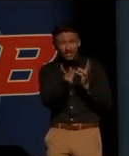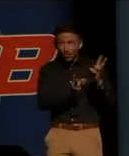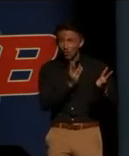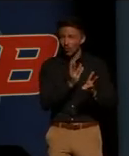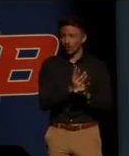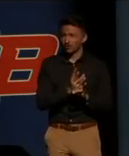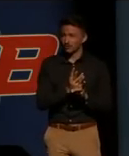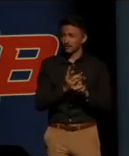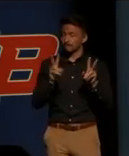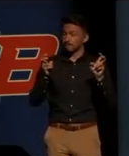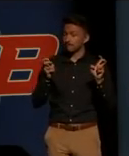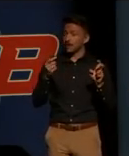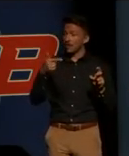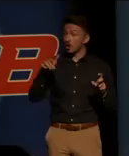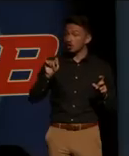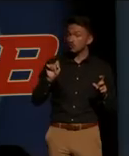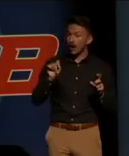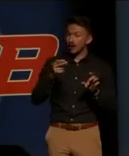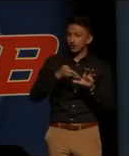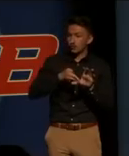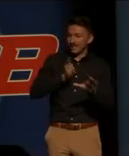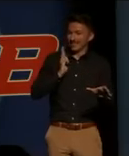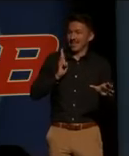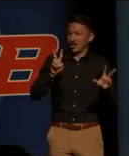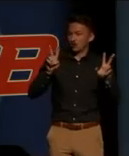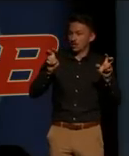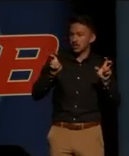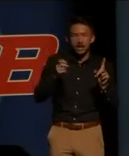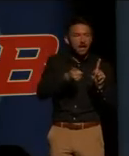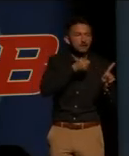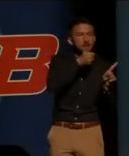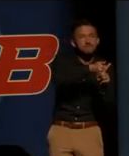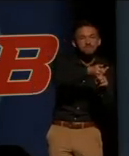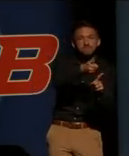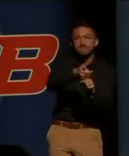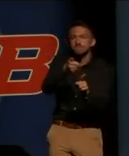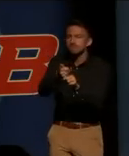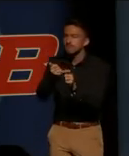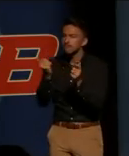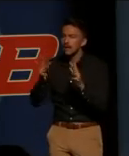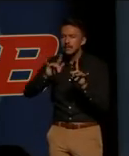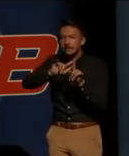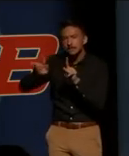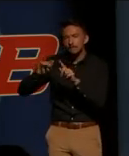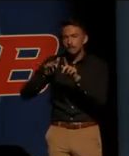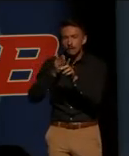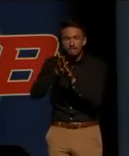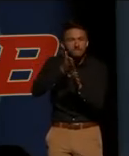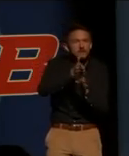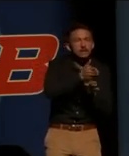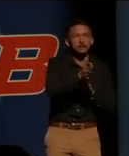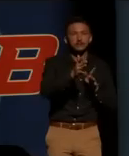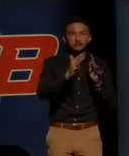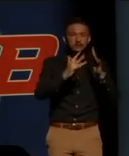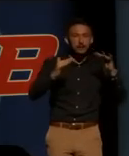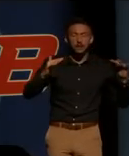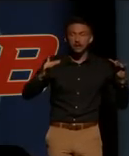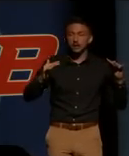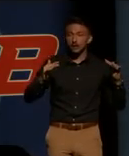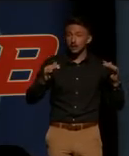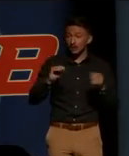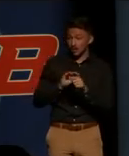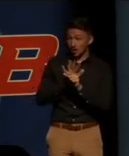Resignation has impacted the ranks of organizations all over the country. COVID has taken an incredible